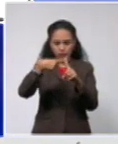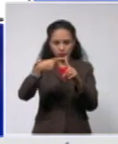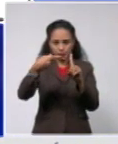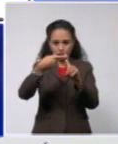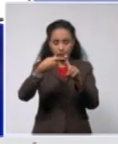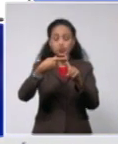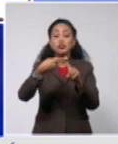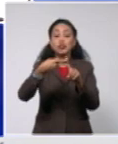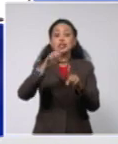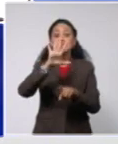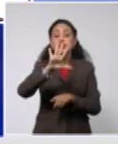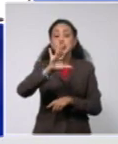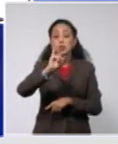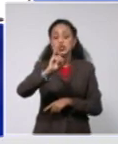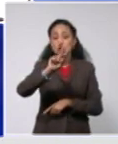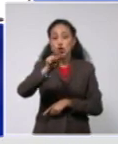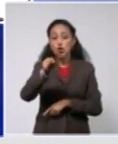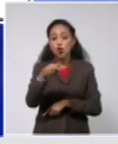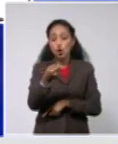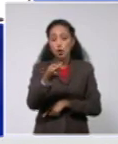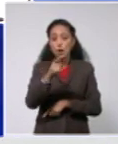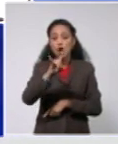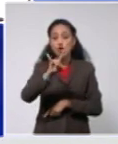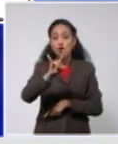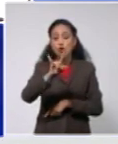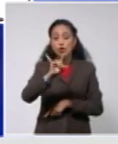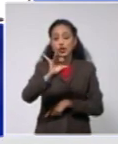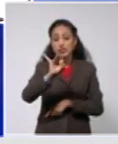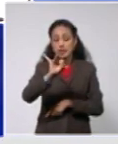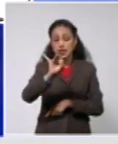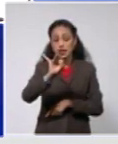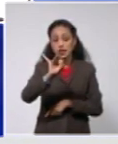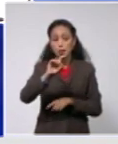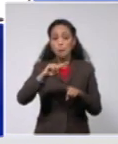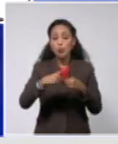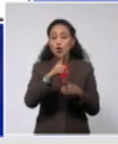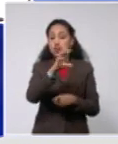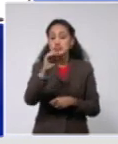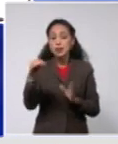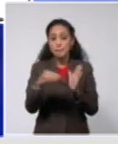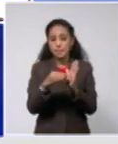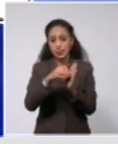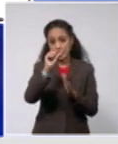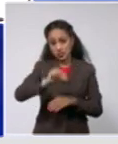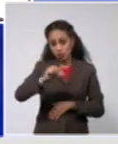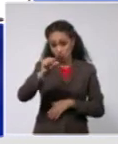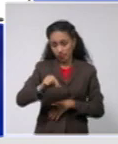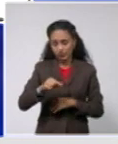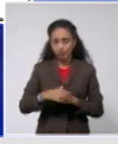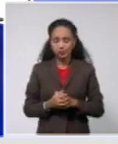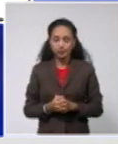per 100,000 inhabitants over the last 15 days, standing at